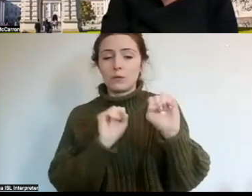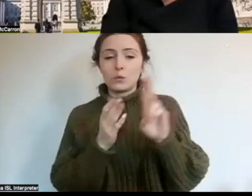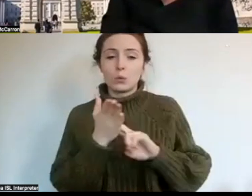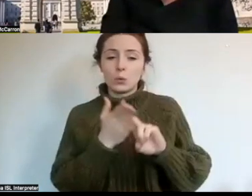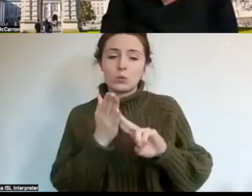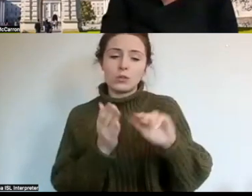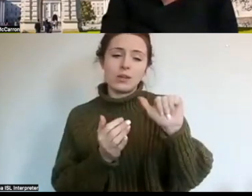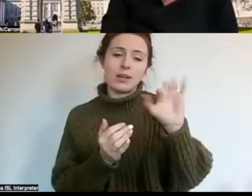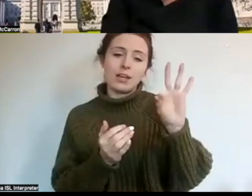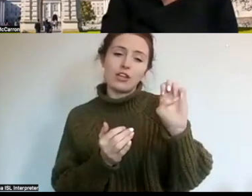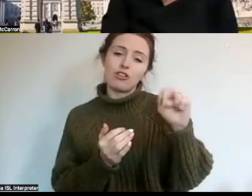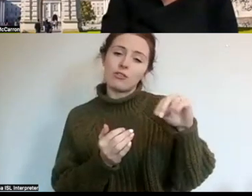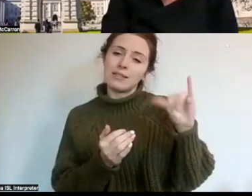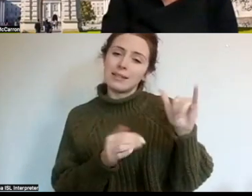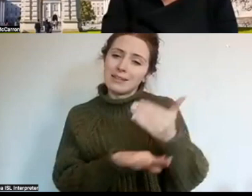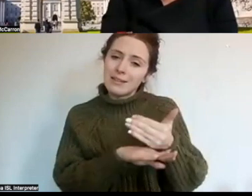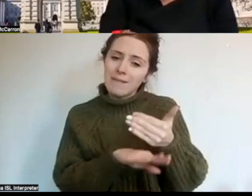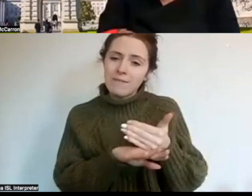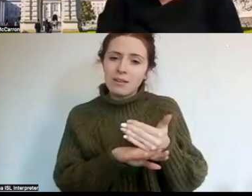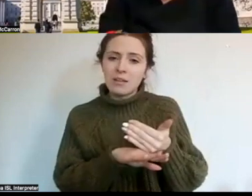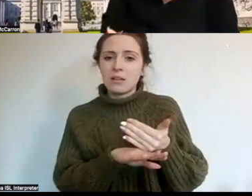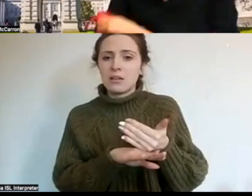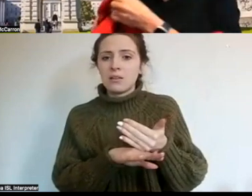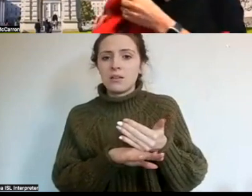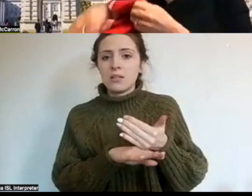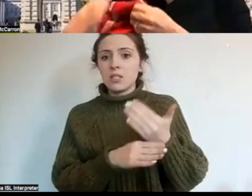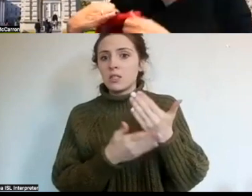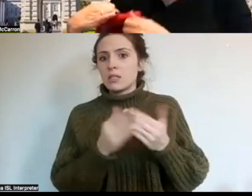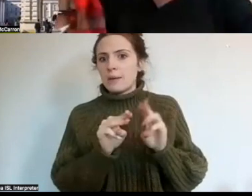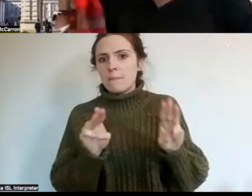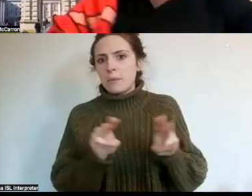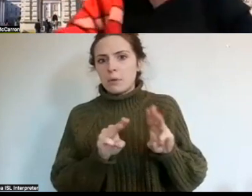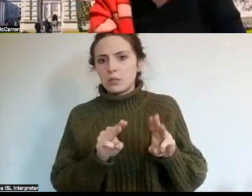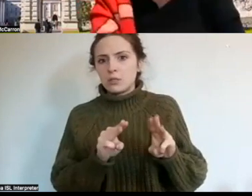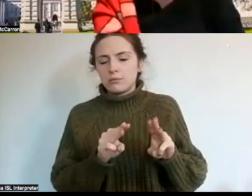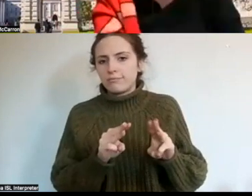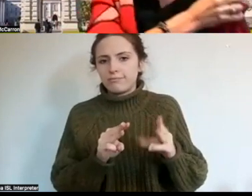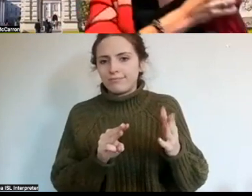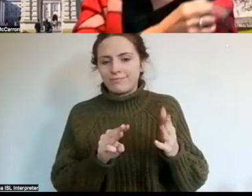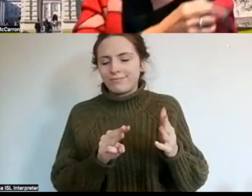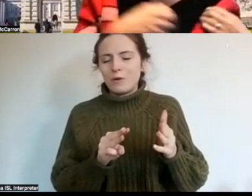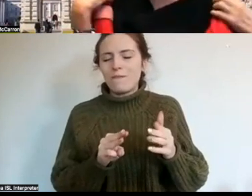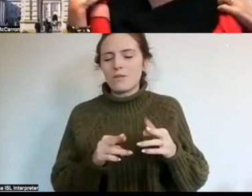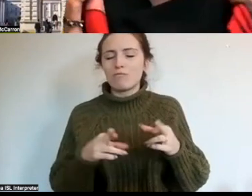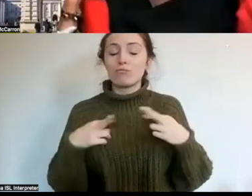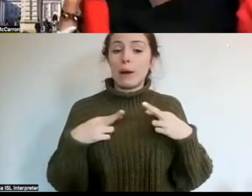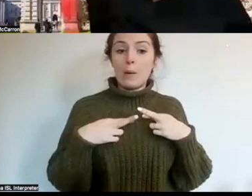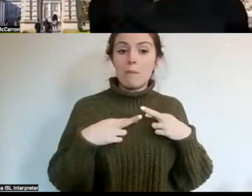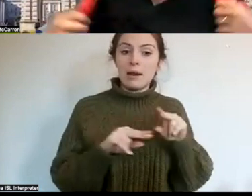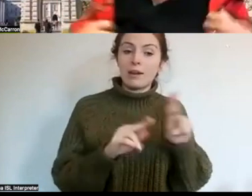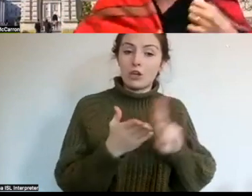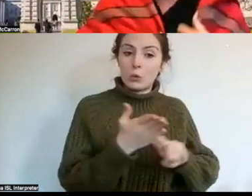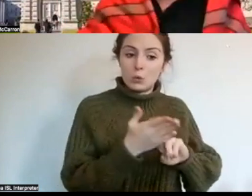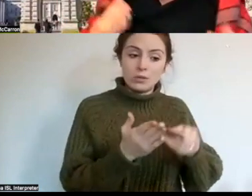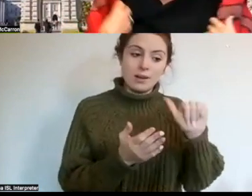whereas some services, you know, it was some people that we spoke to, it was a huge source of pride that they didn't use agency staff. Others